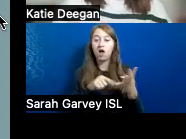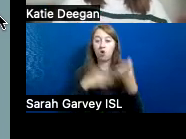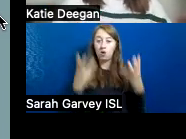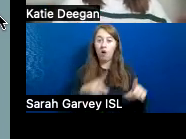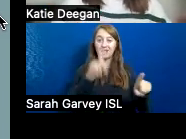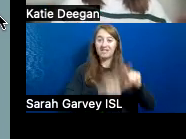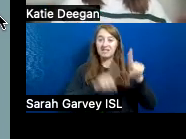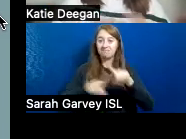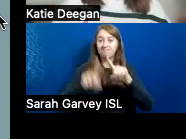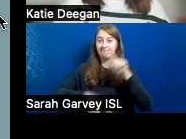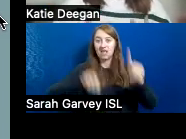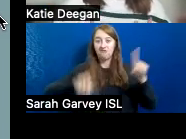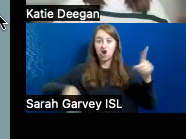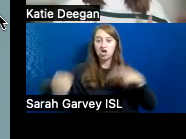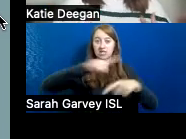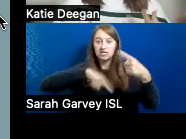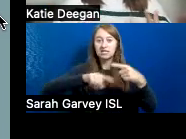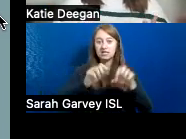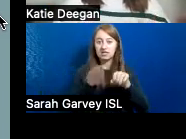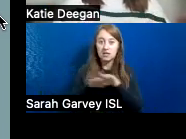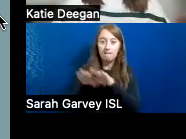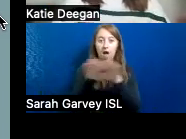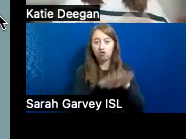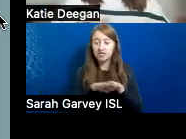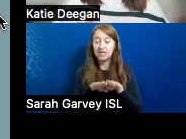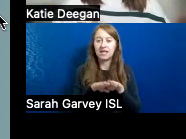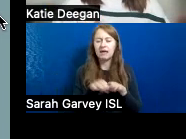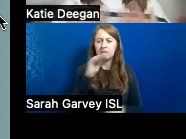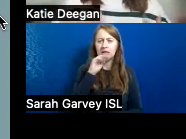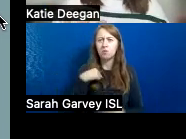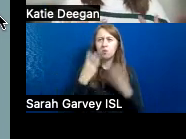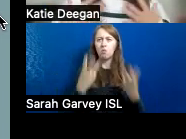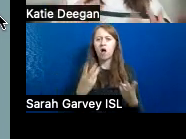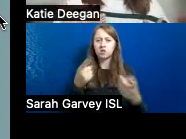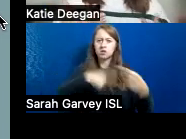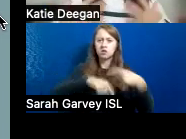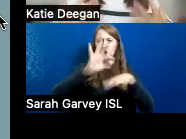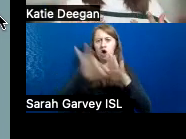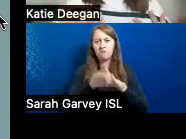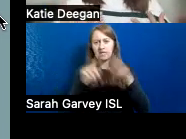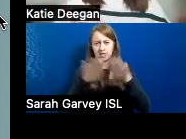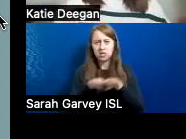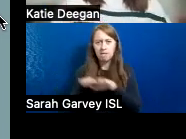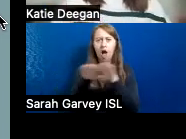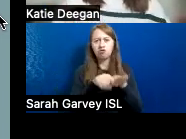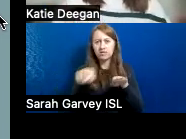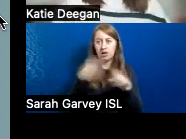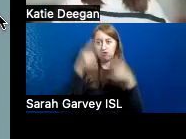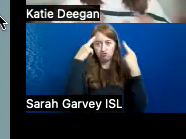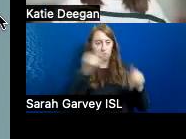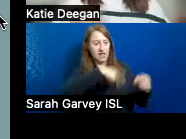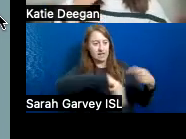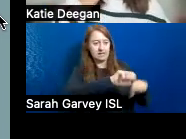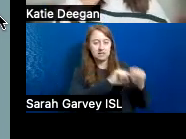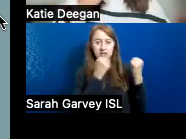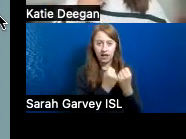see a democracy that reflects the society in which we live. So the women that we are training and supporting to run for election, we